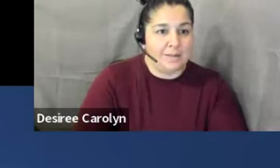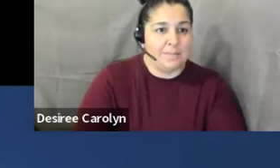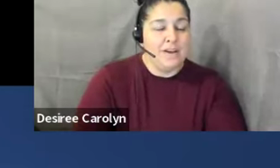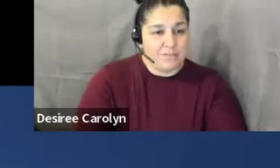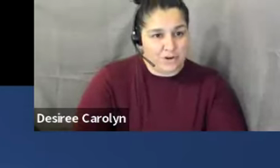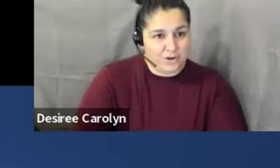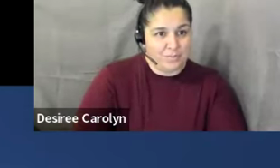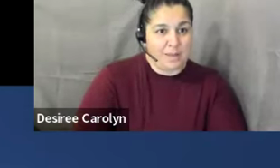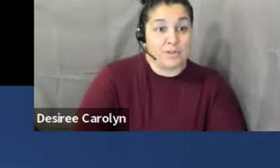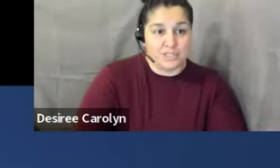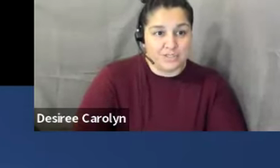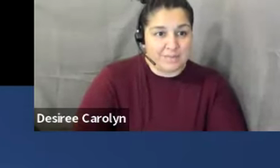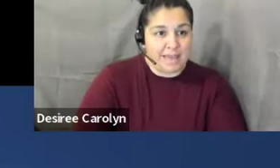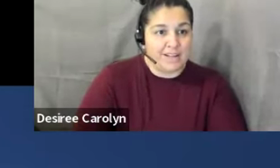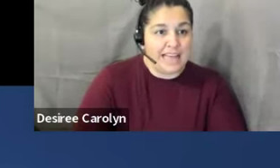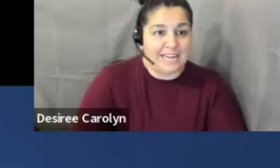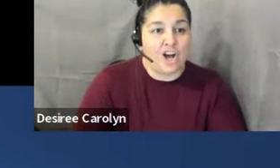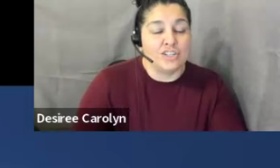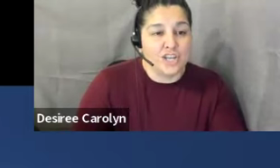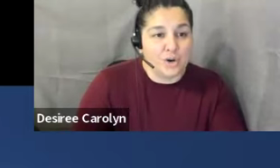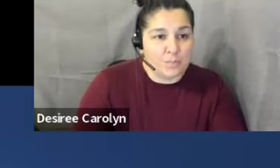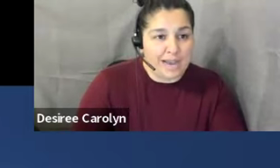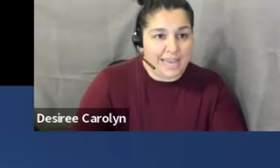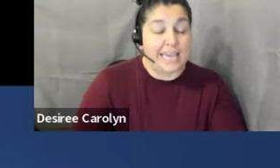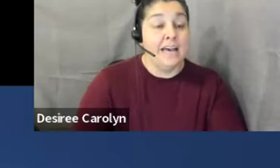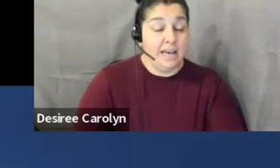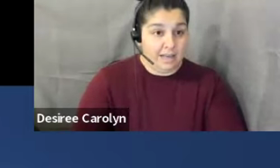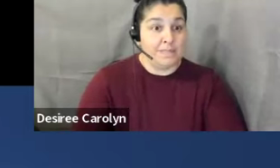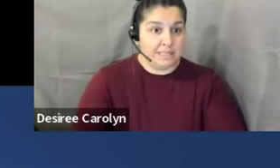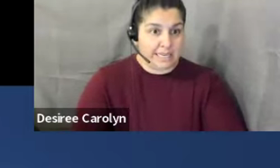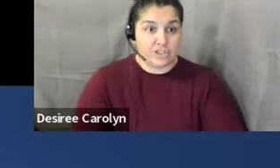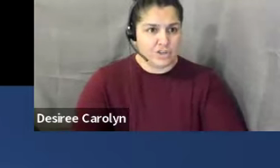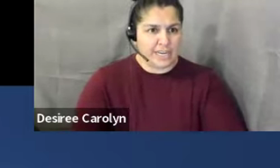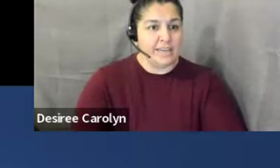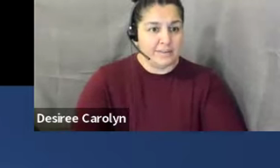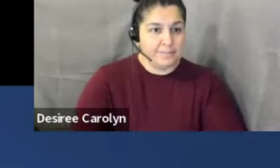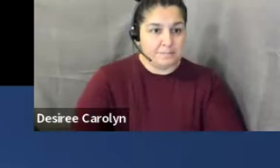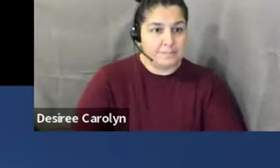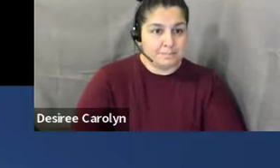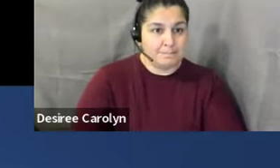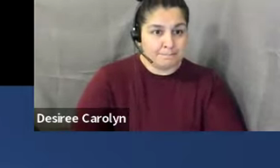all for my personal email and also my Linktree.